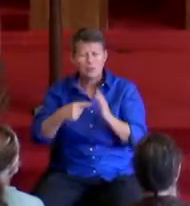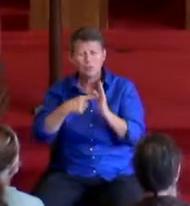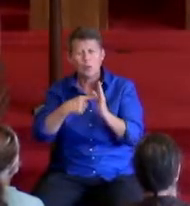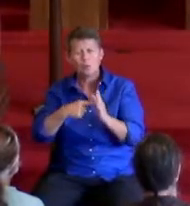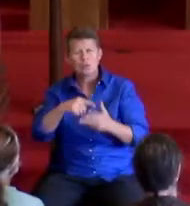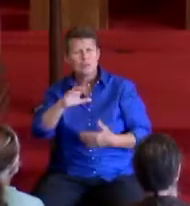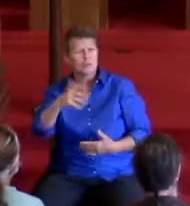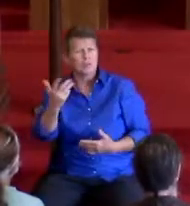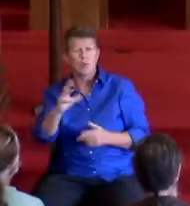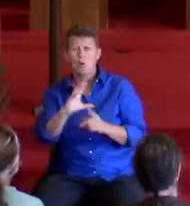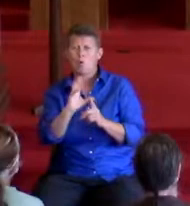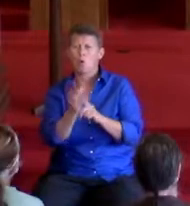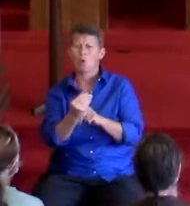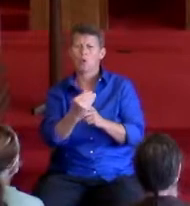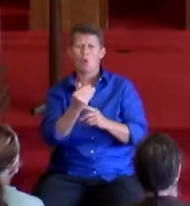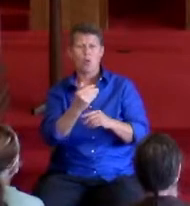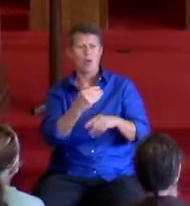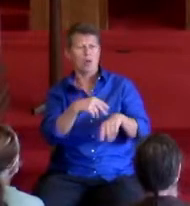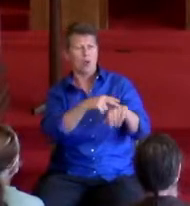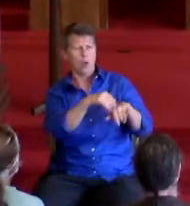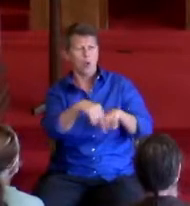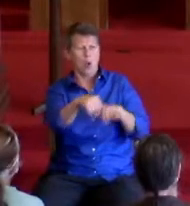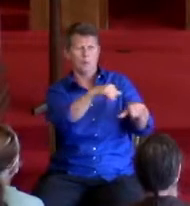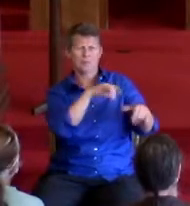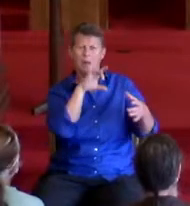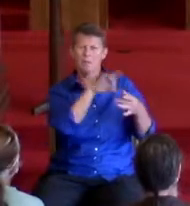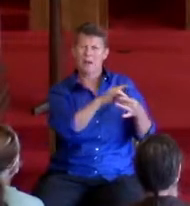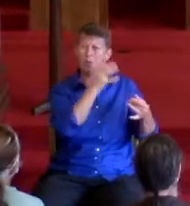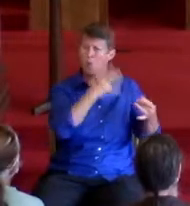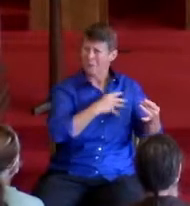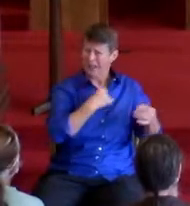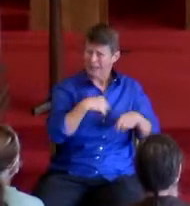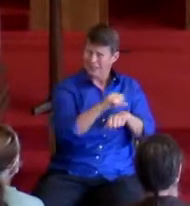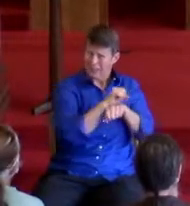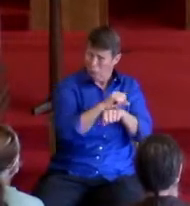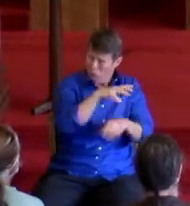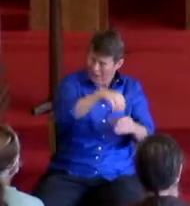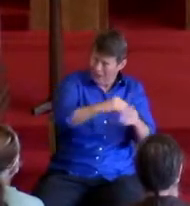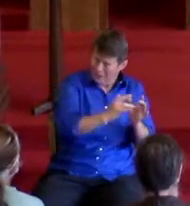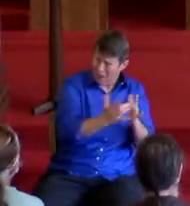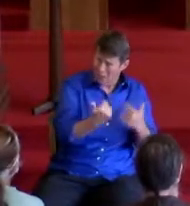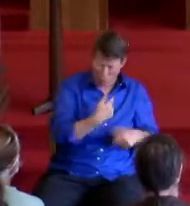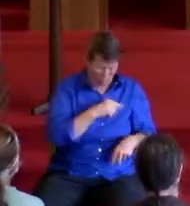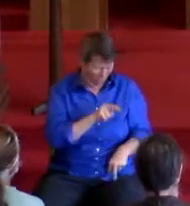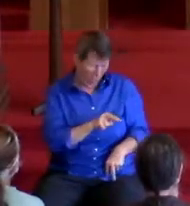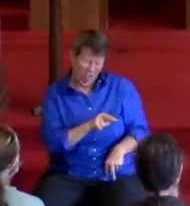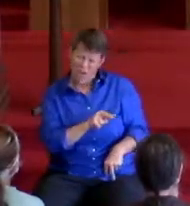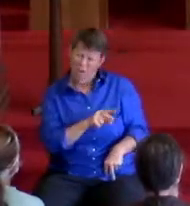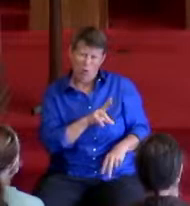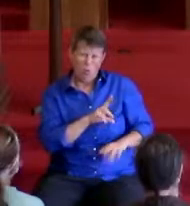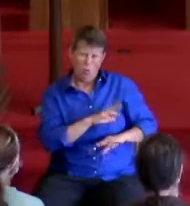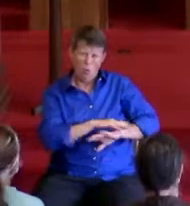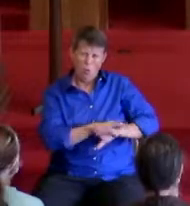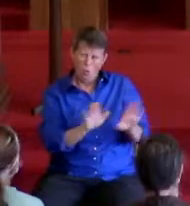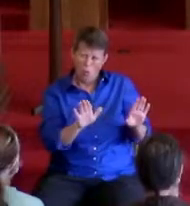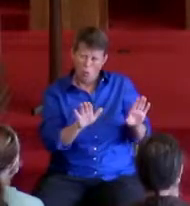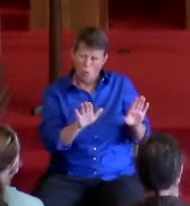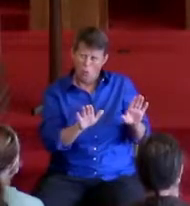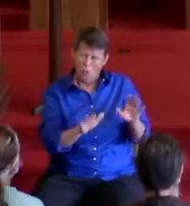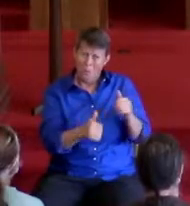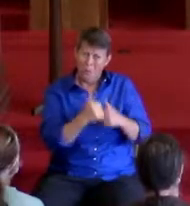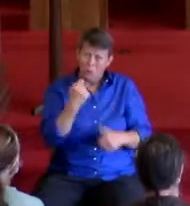on things like women and slavery that we find appalling. The Bible, which the most recent part